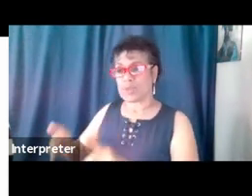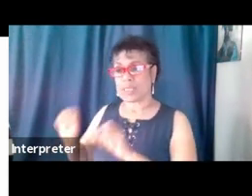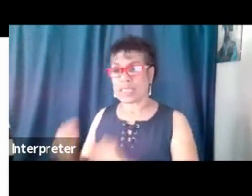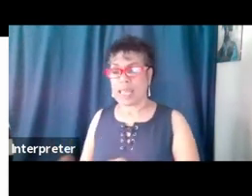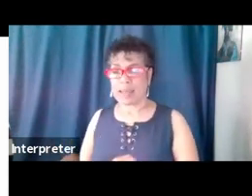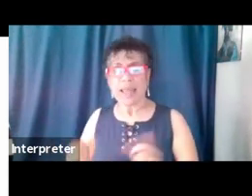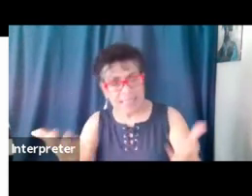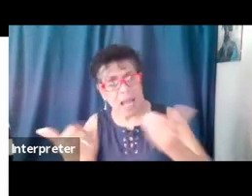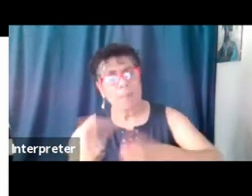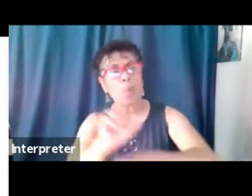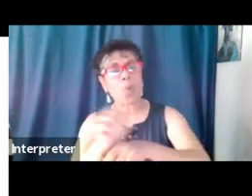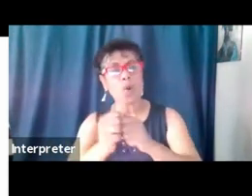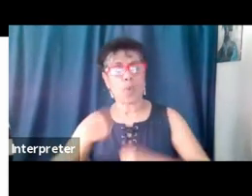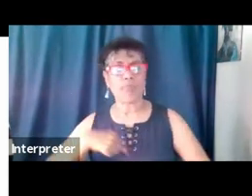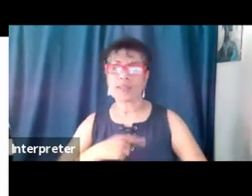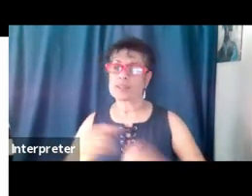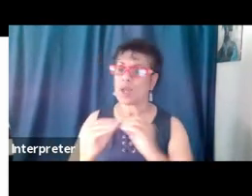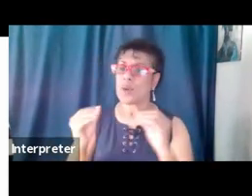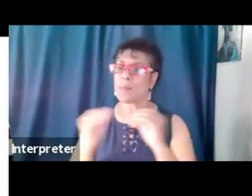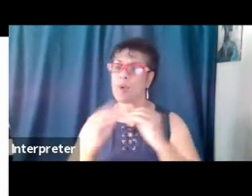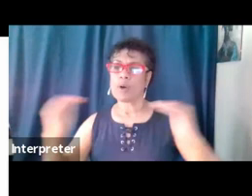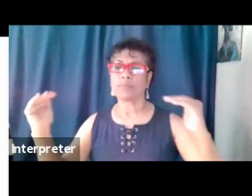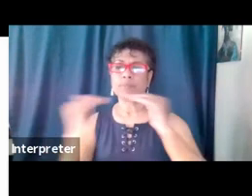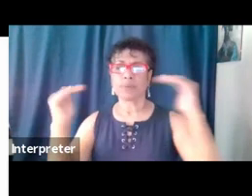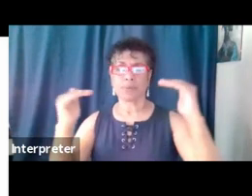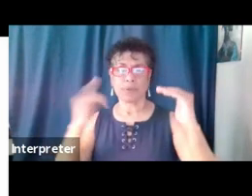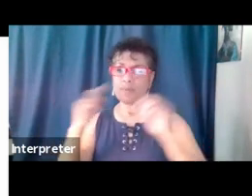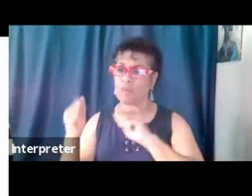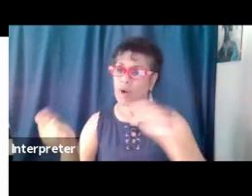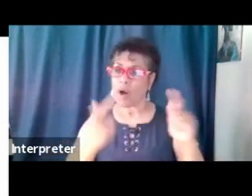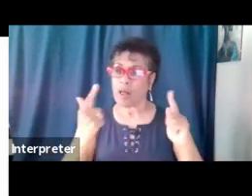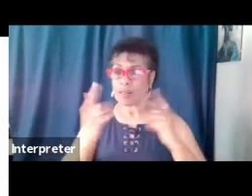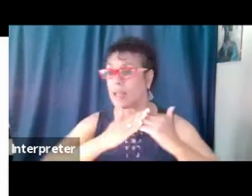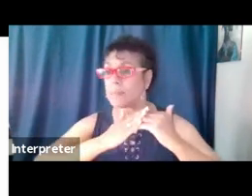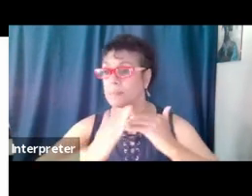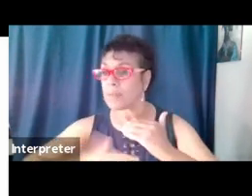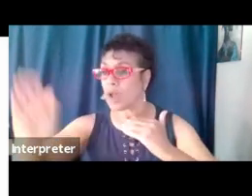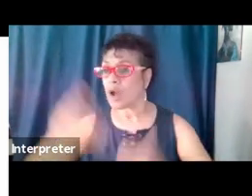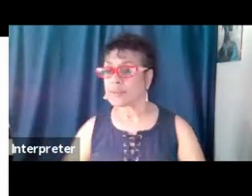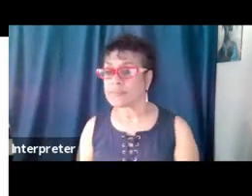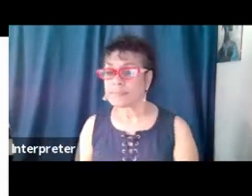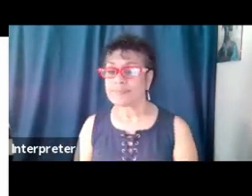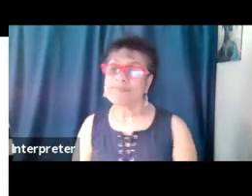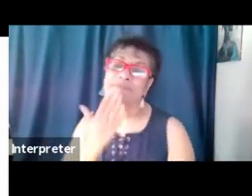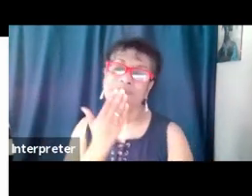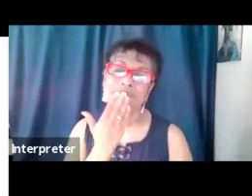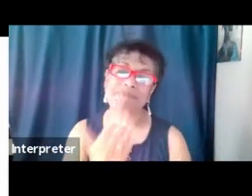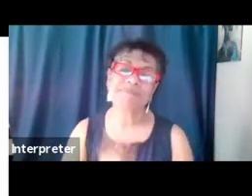and that we can build a more equitable Greater Boston area and beyond. Thank you.